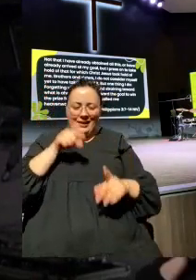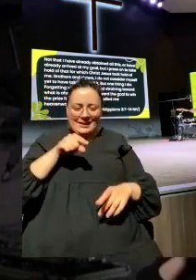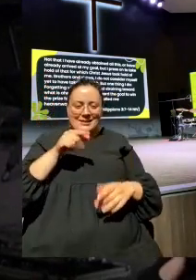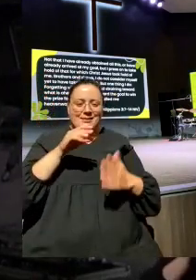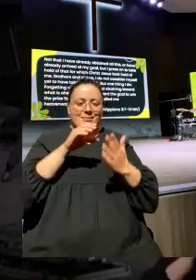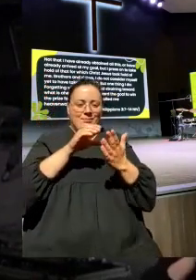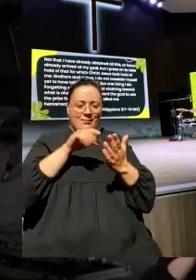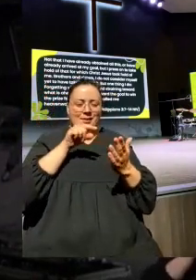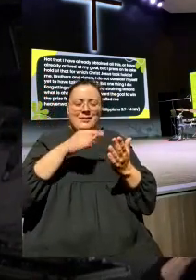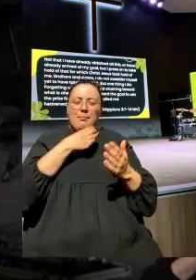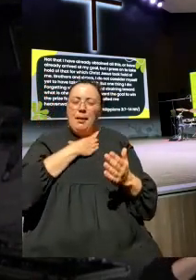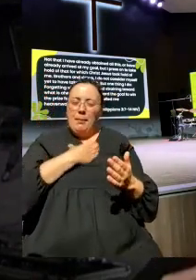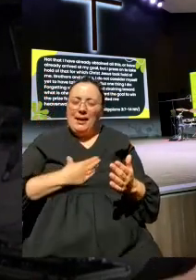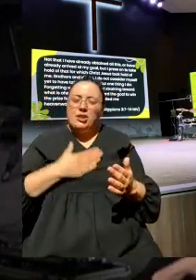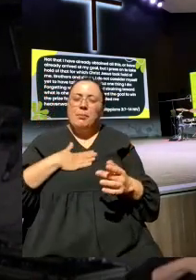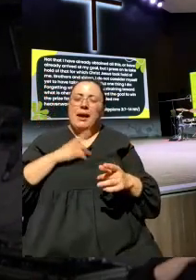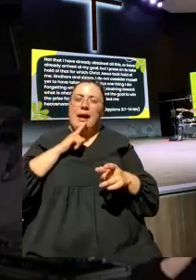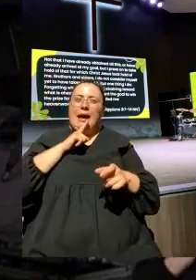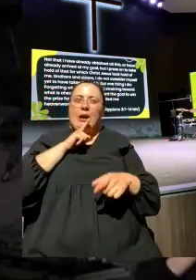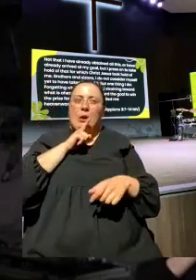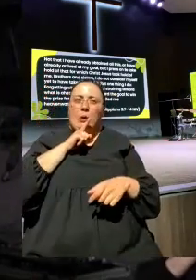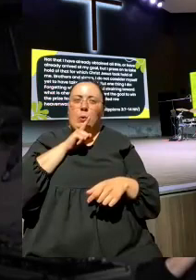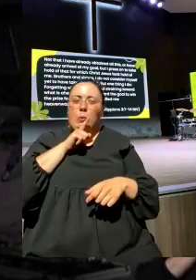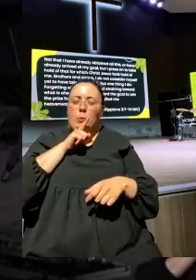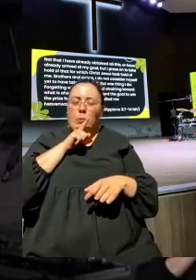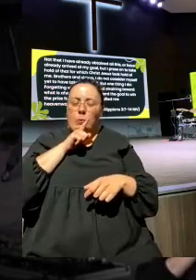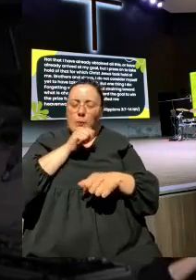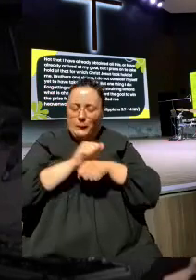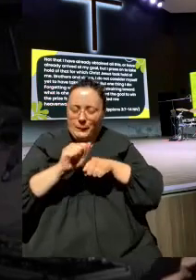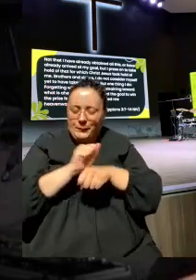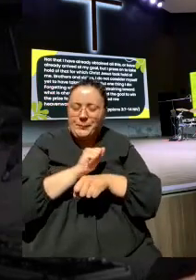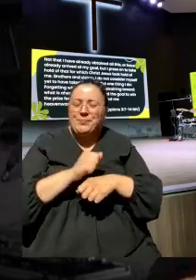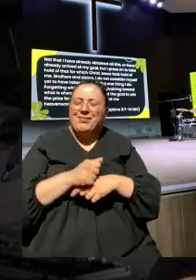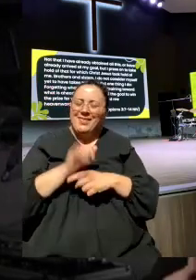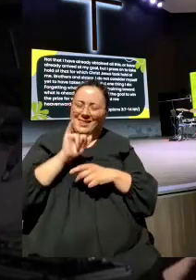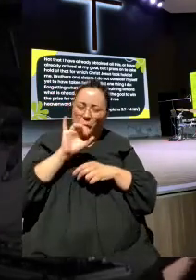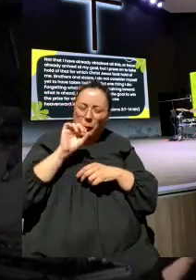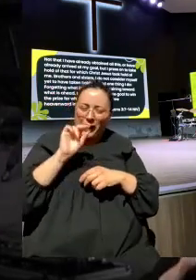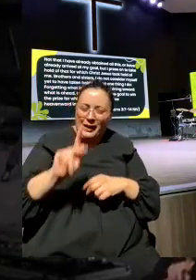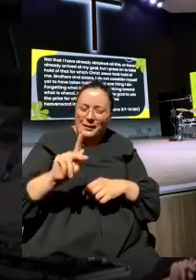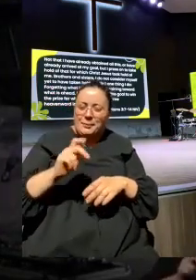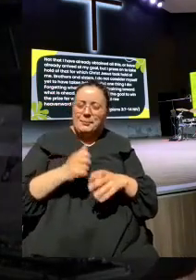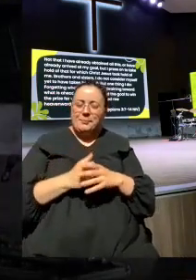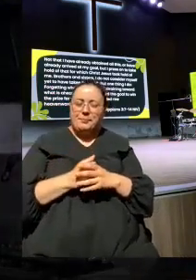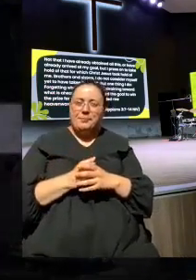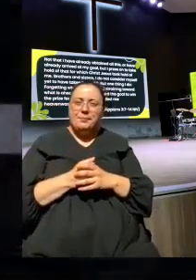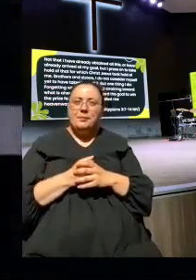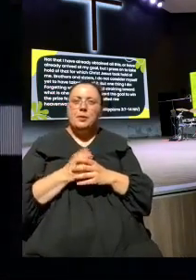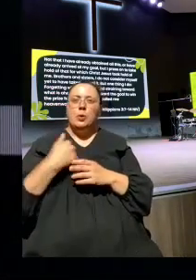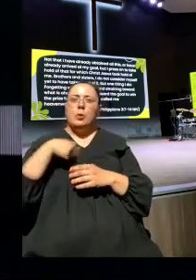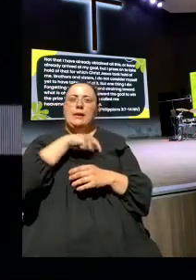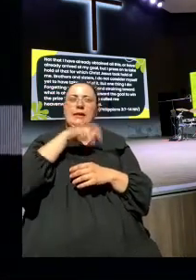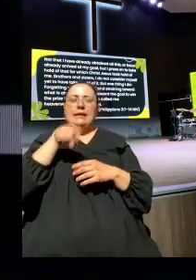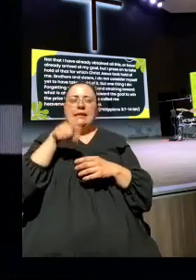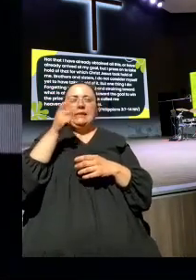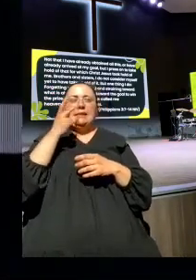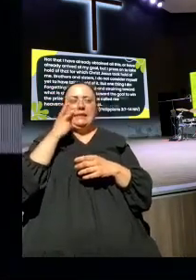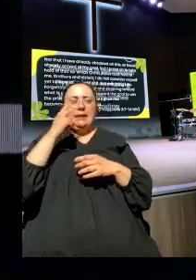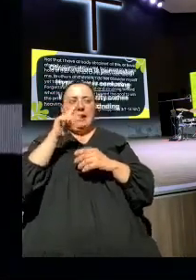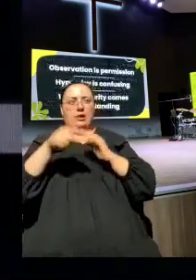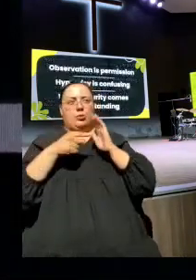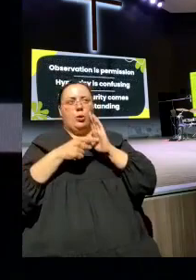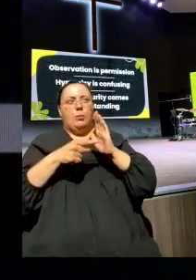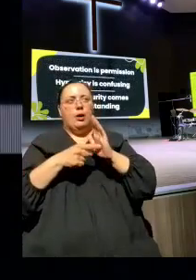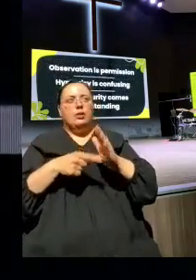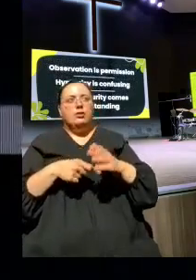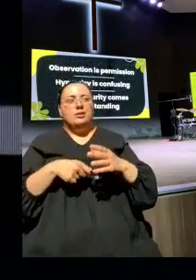reality. And that's okay. Because what we need to see as role models is we need